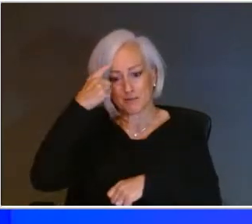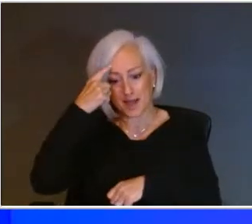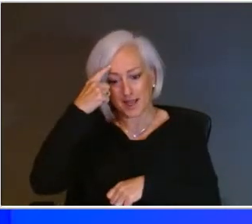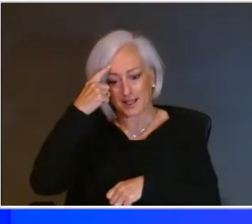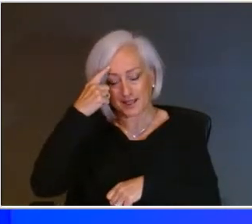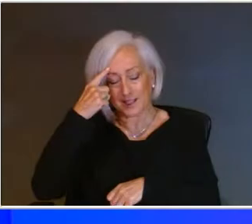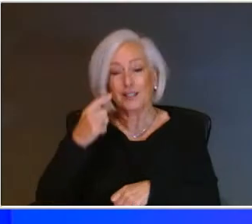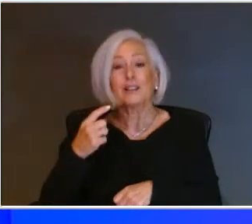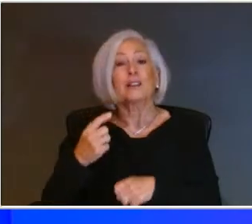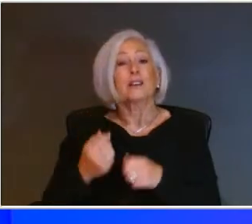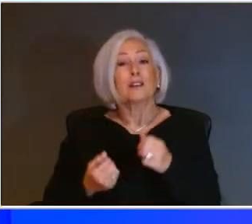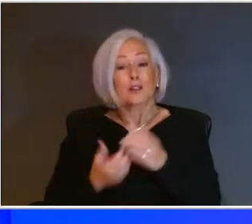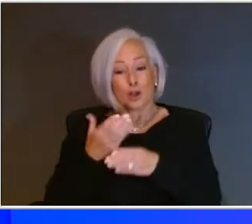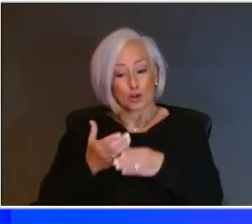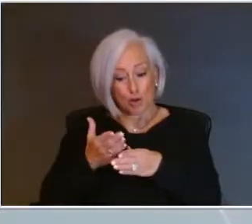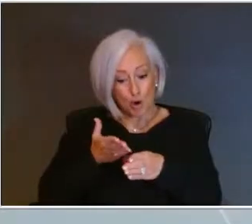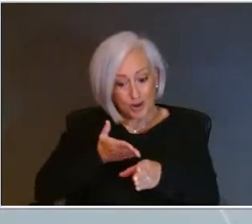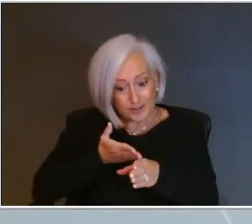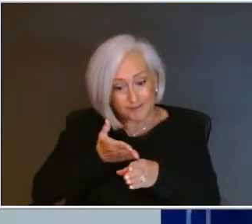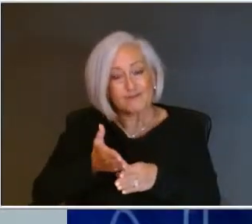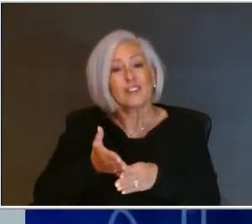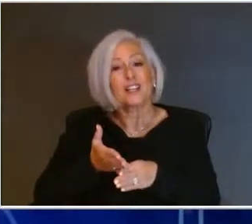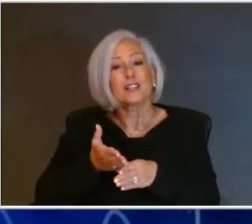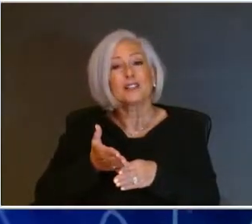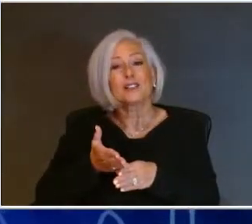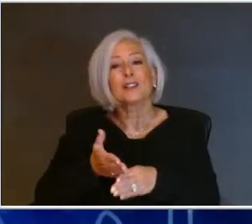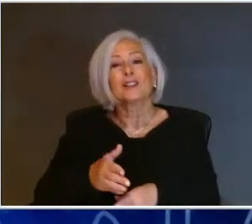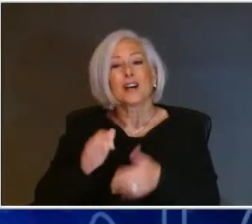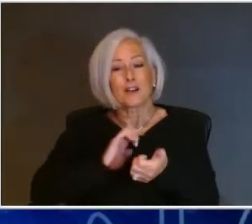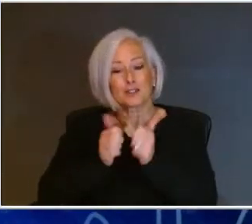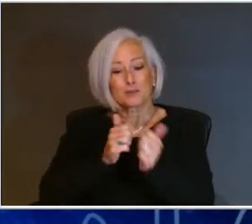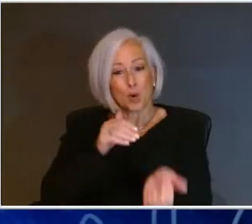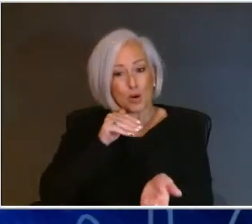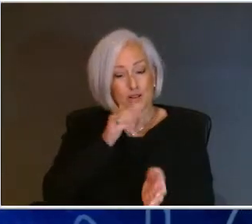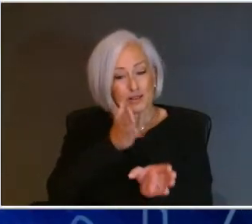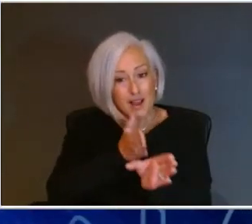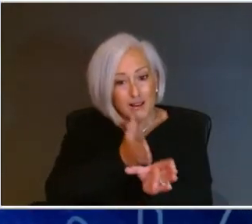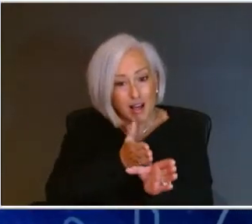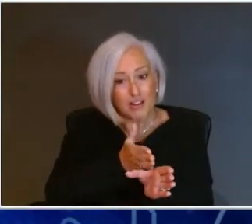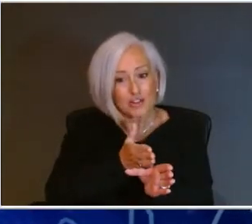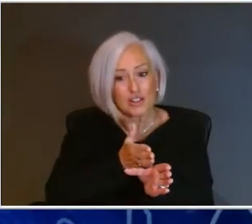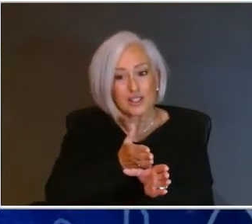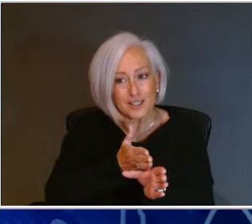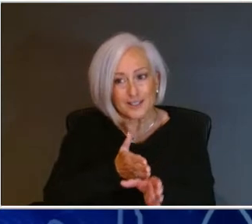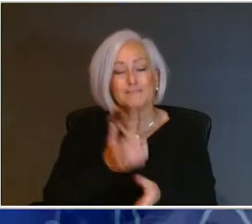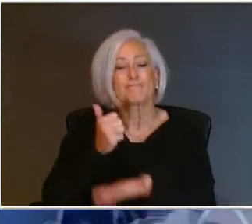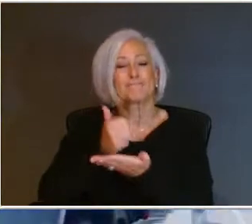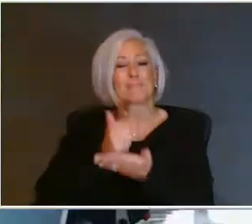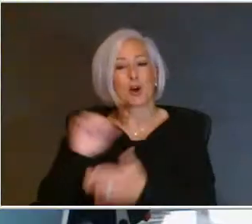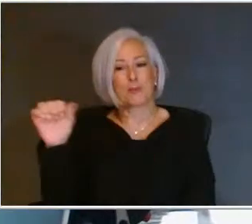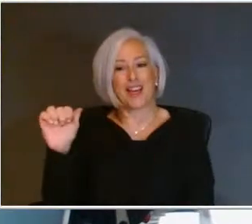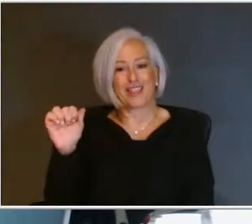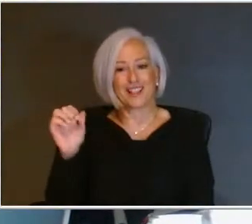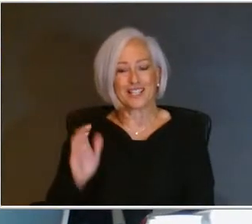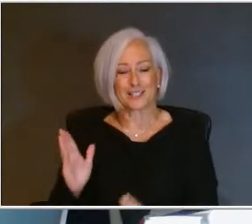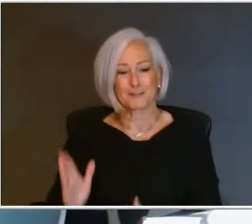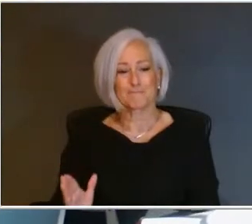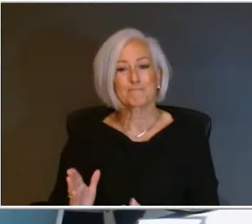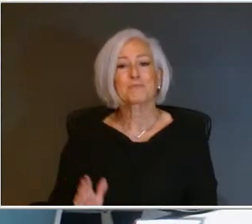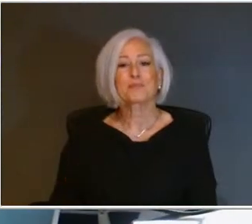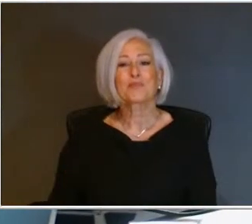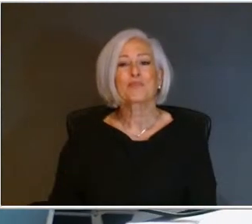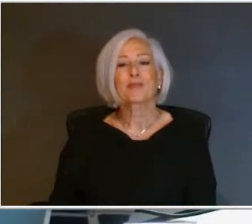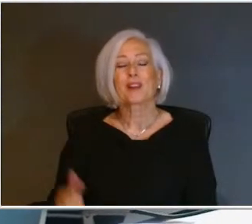giving athletes a competitive edge. But first, let's start with our morning rounds. People with migraines have a new option for pain relief.